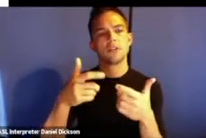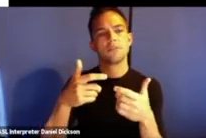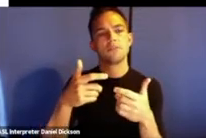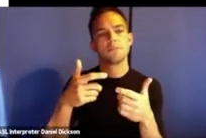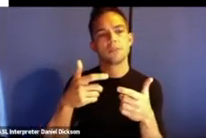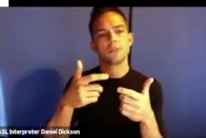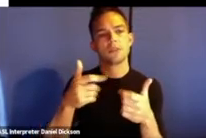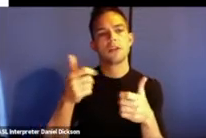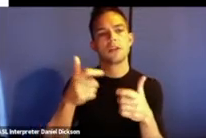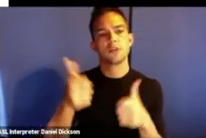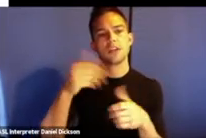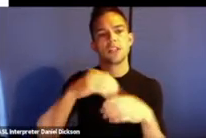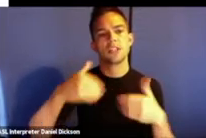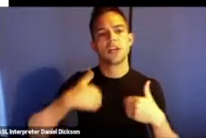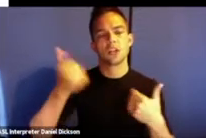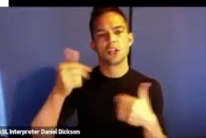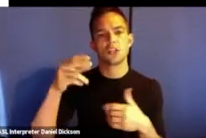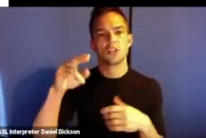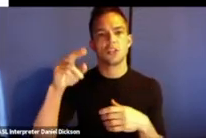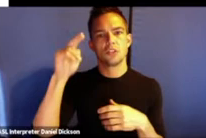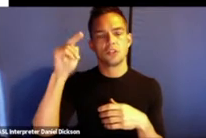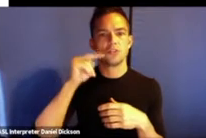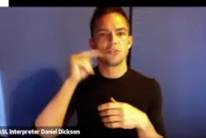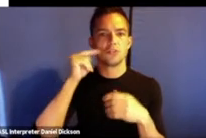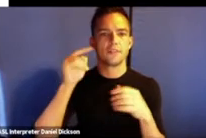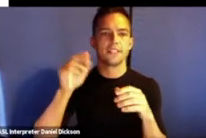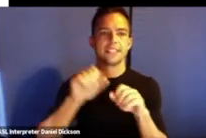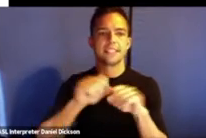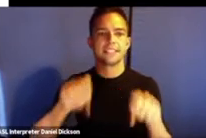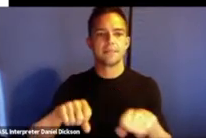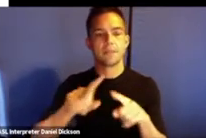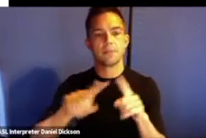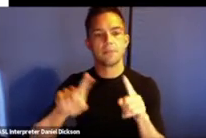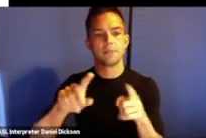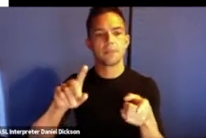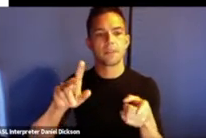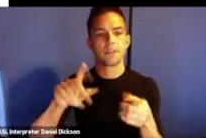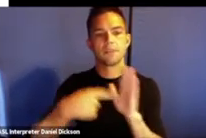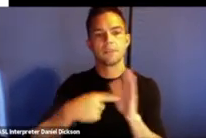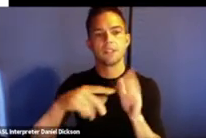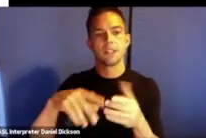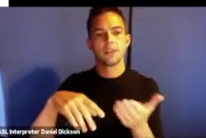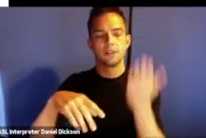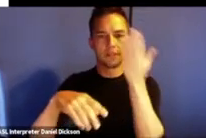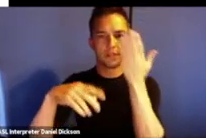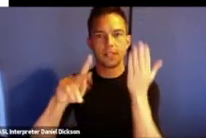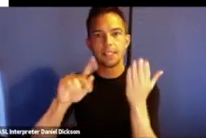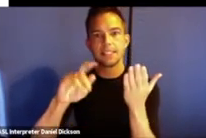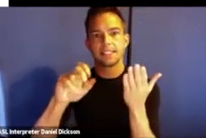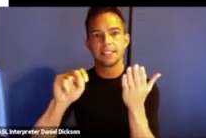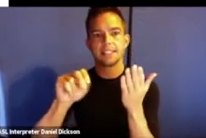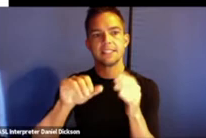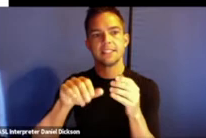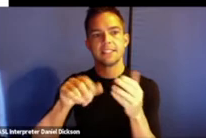systems, but like the Hubel and Weasel studies where the kitten studies where they covered one eye of the kitten and they did not